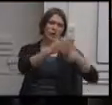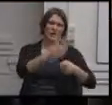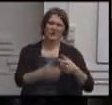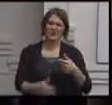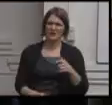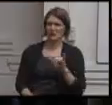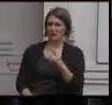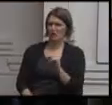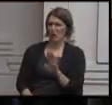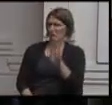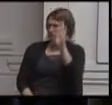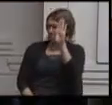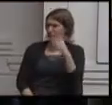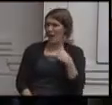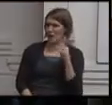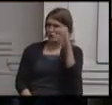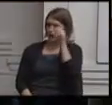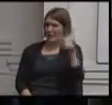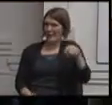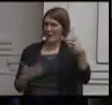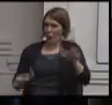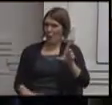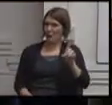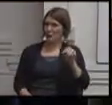And don't they do that already?